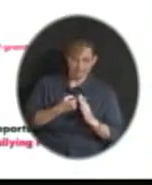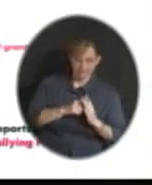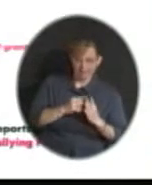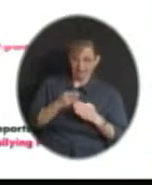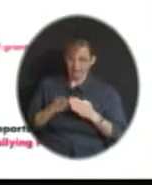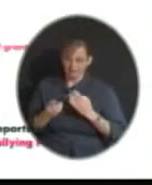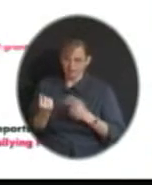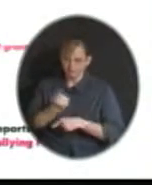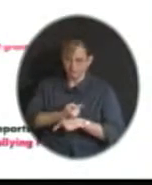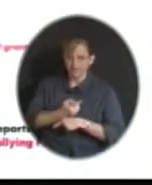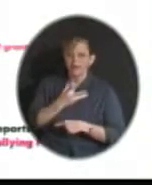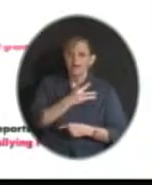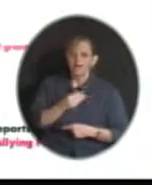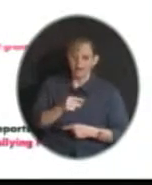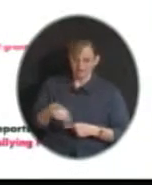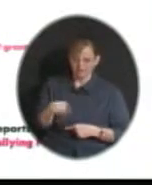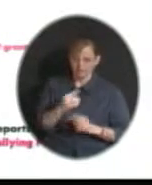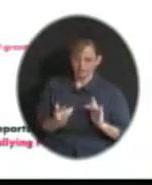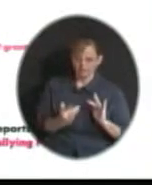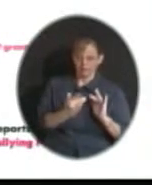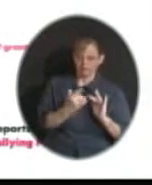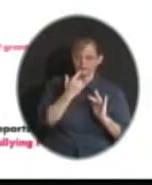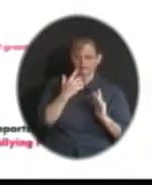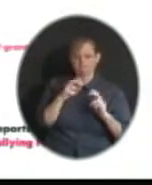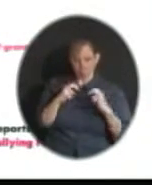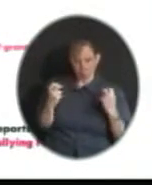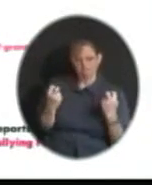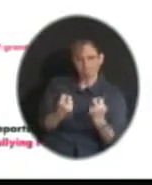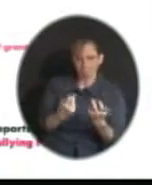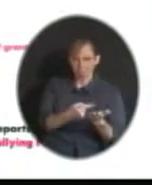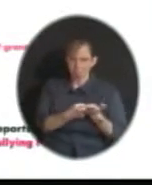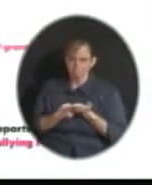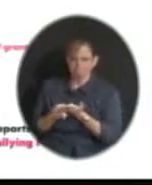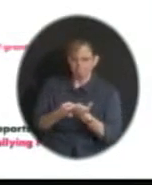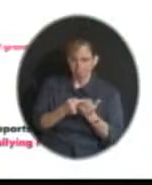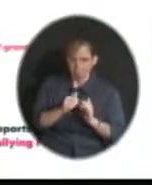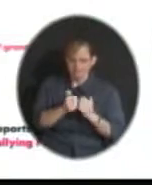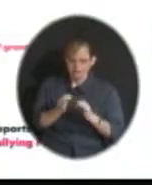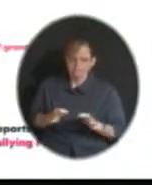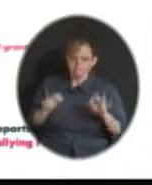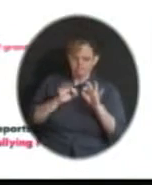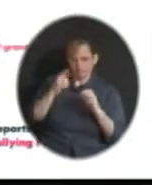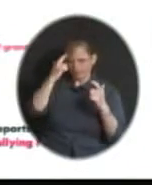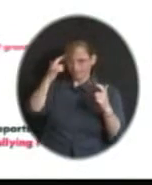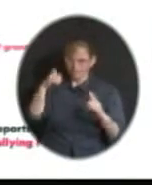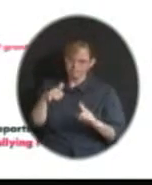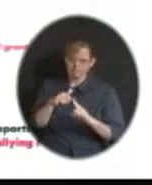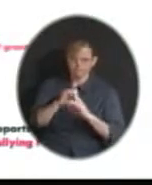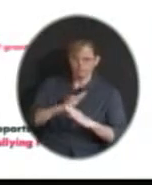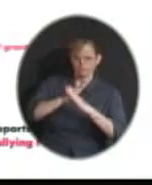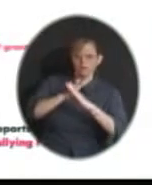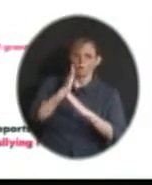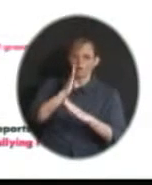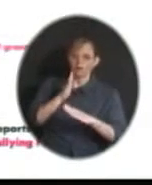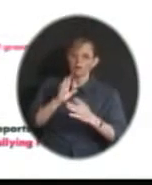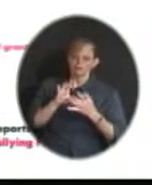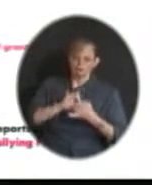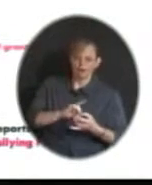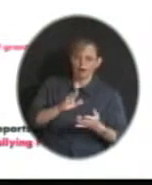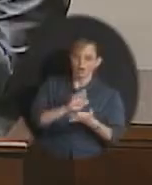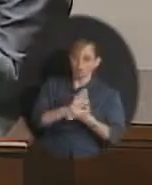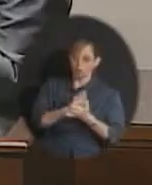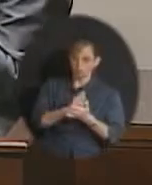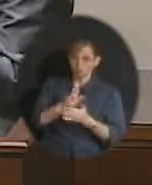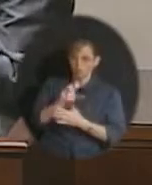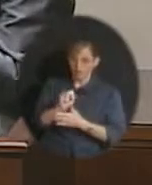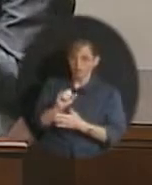with us and said, let's all sit down and talk about how important this bully prevention initiative is going to be on our school buses. And so we're excited,